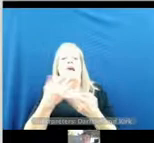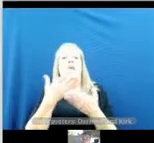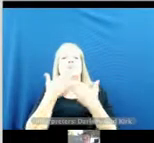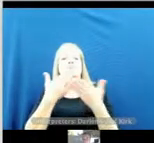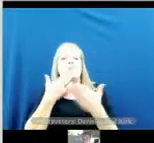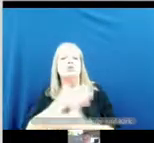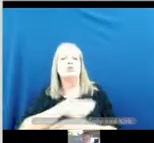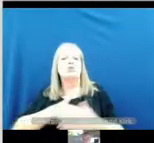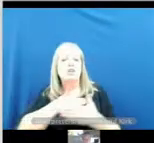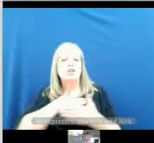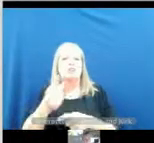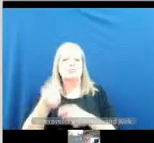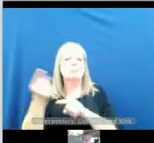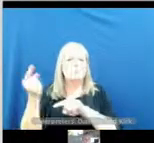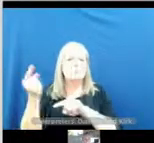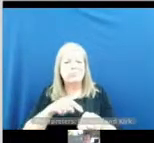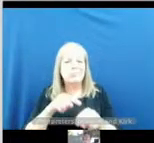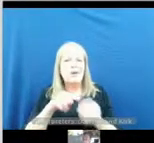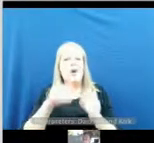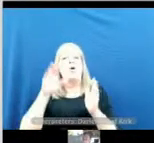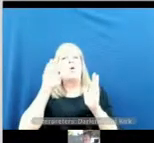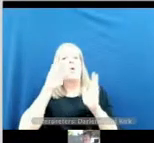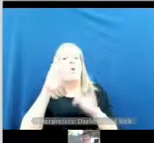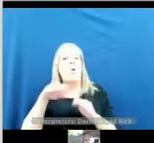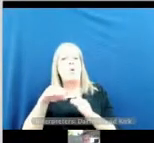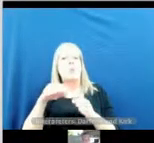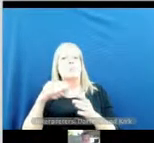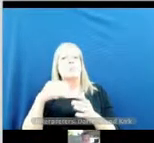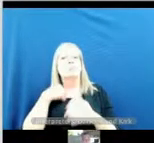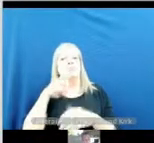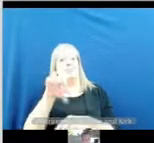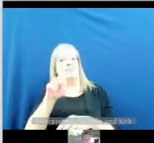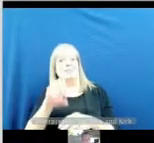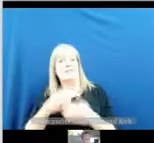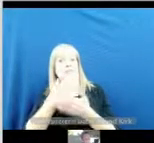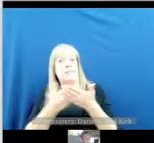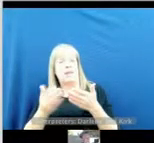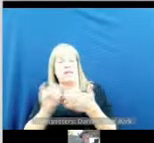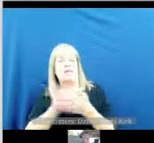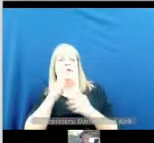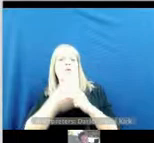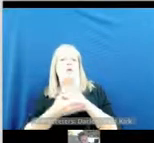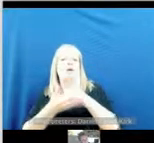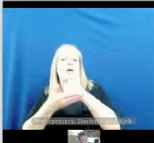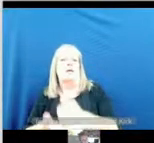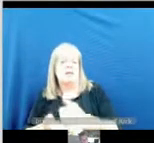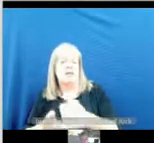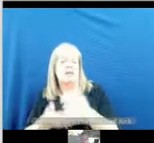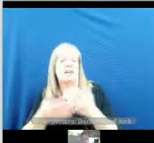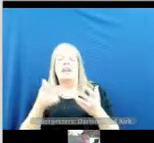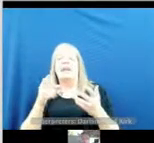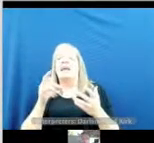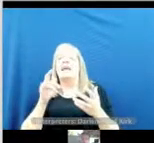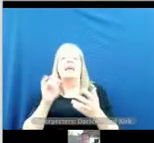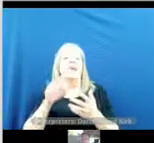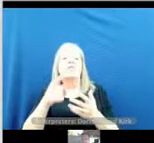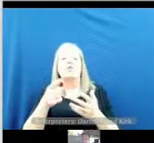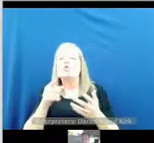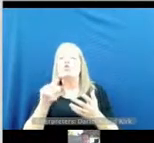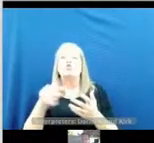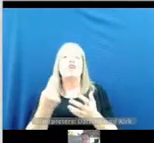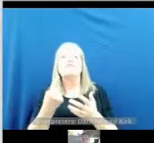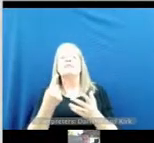that some information here was helpful. And again, if anything, if you walk away with a little bit of a shift in